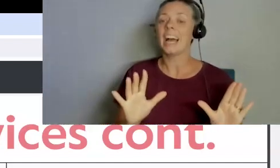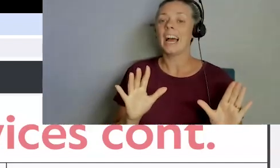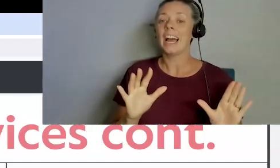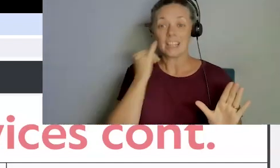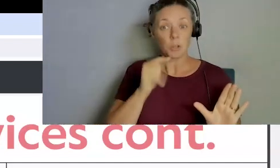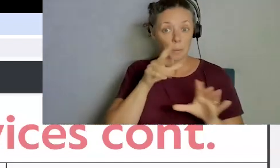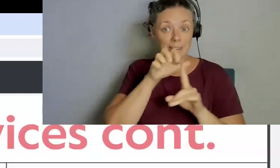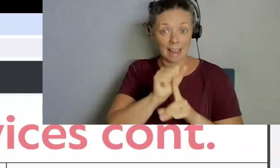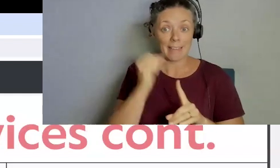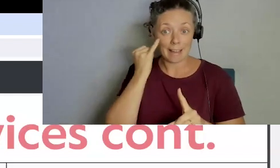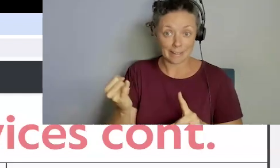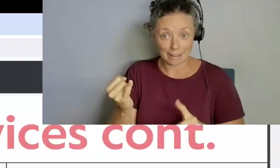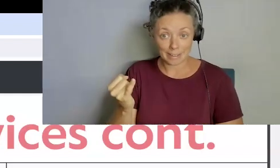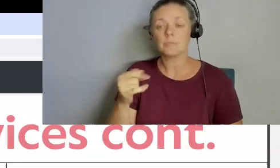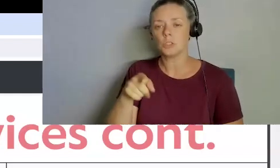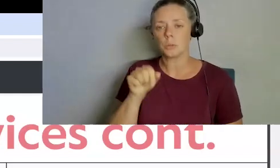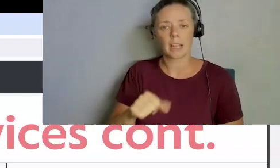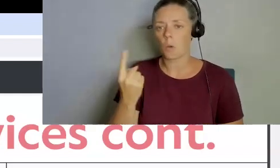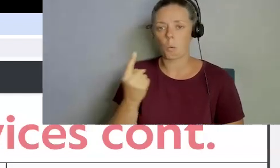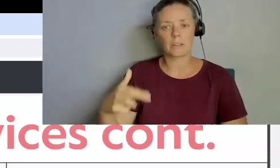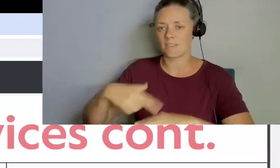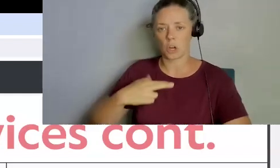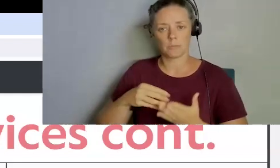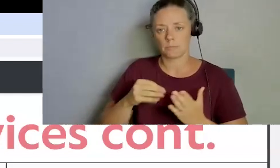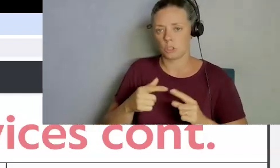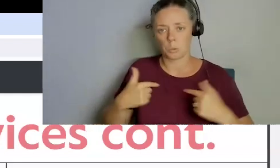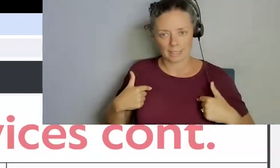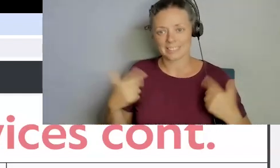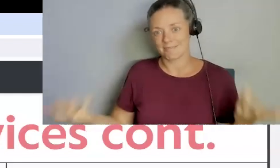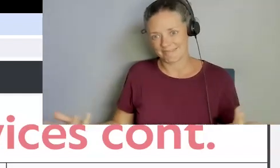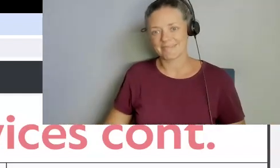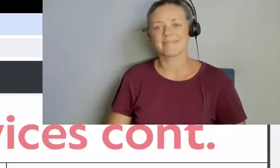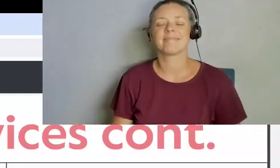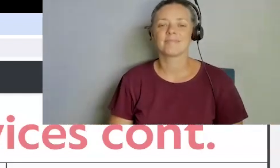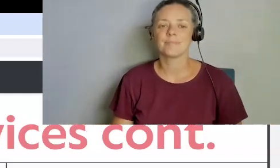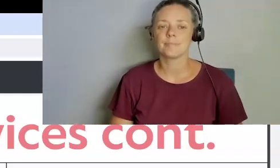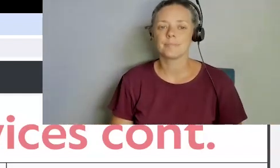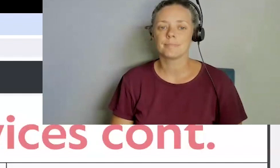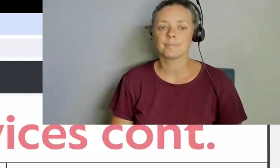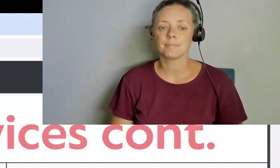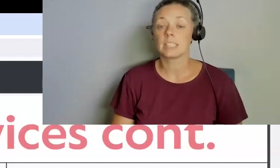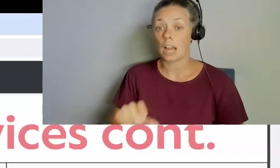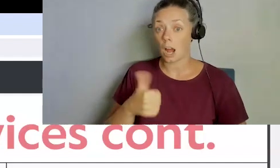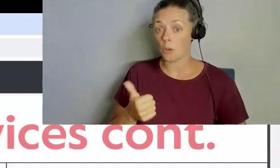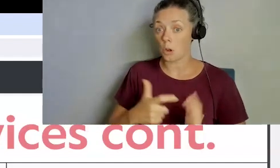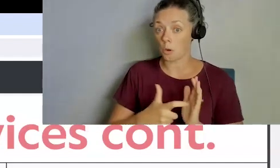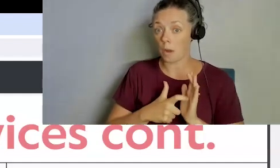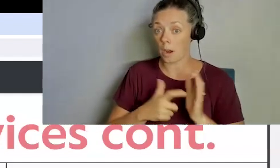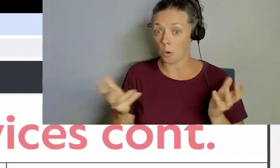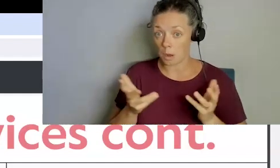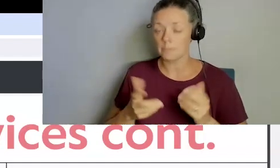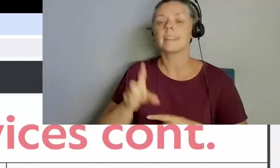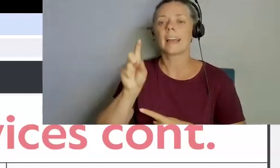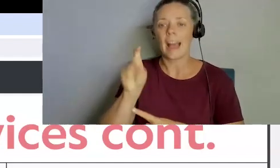idea, you can refer the students to us. And the other criteria or requirement is that they have a high